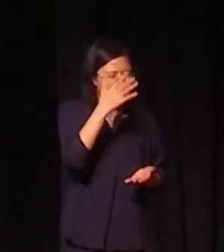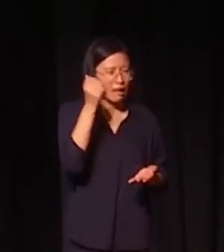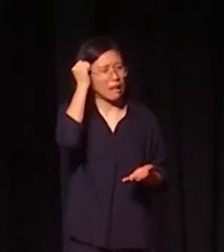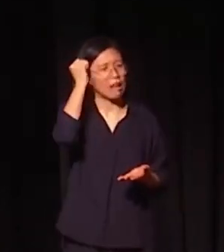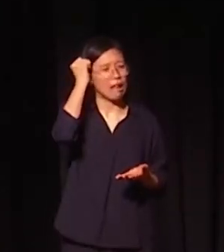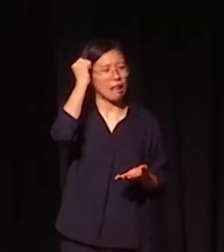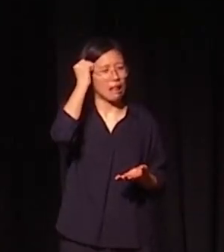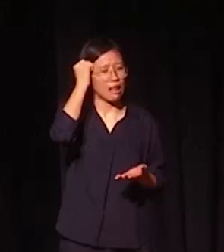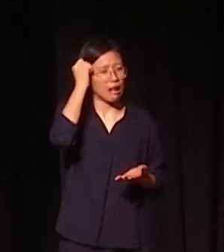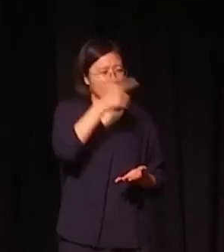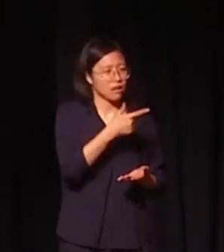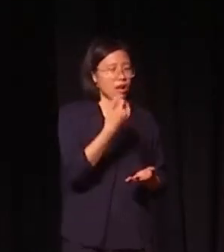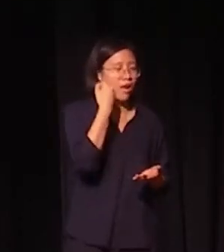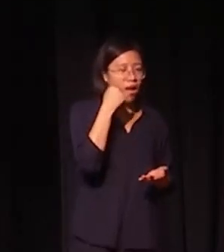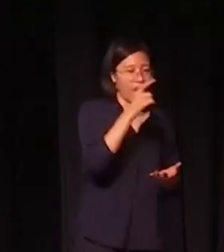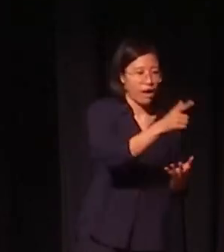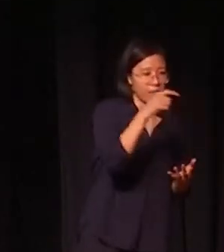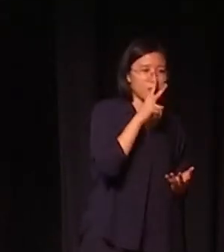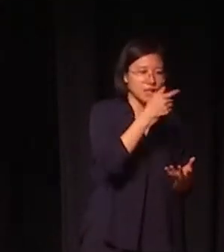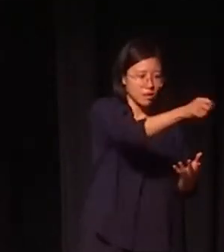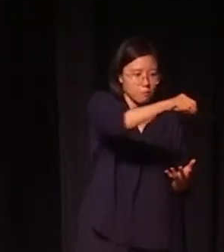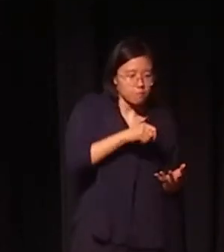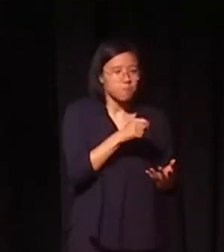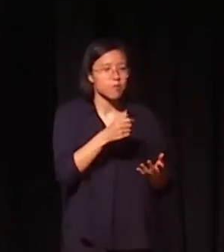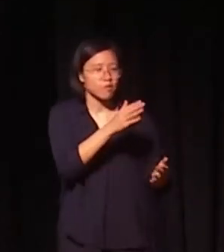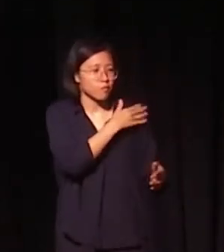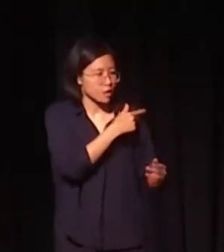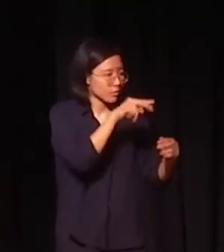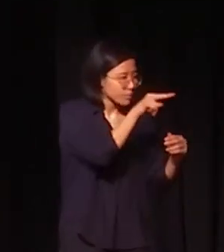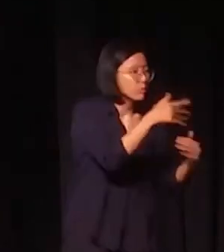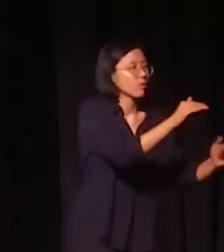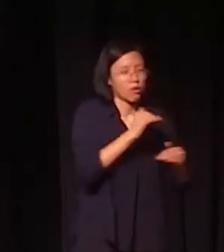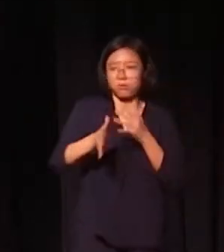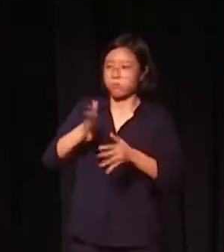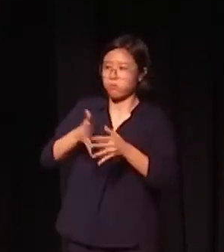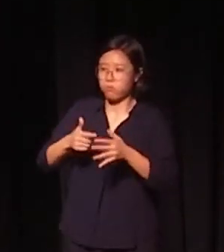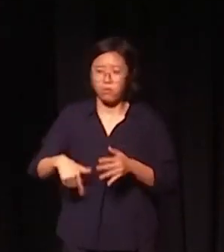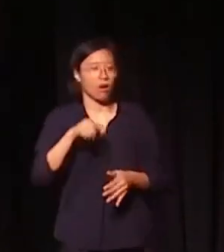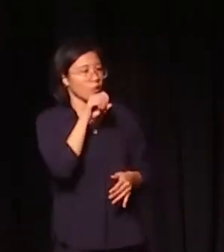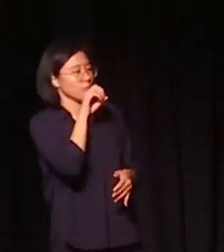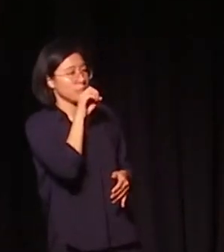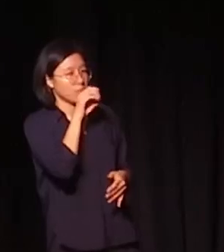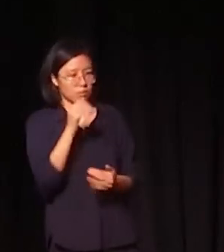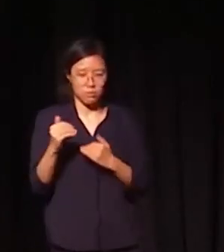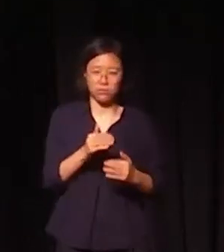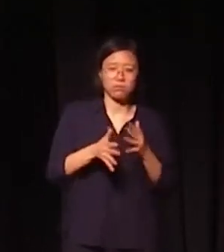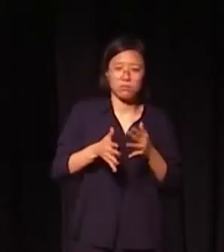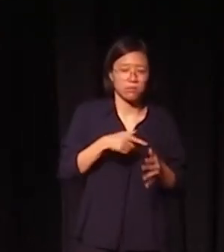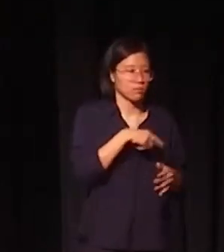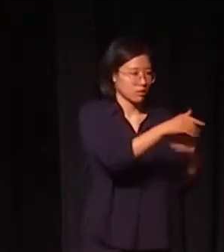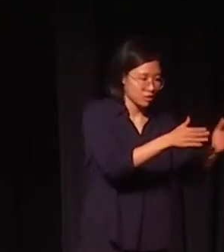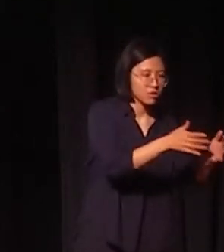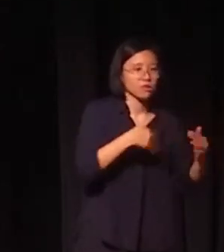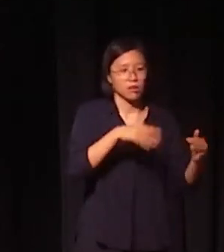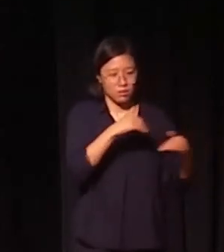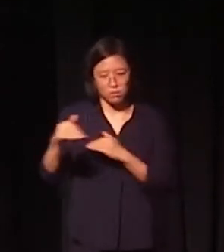So a deaf interpreter will be brought in to mediate and to relay between whoever's speaking, the hearing interpreter working into one sign language,